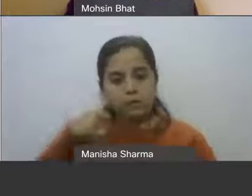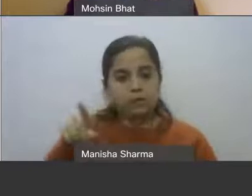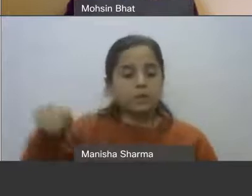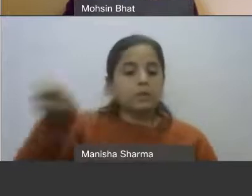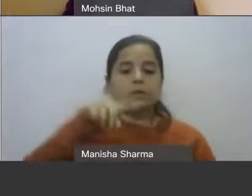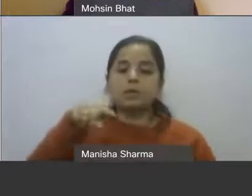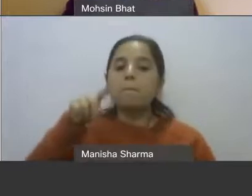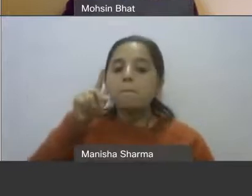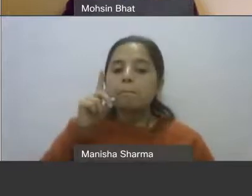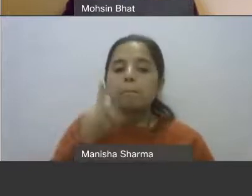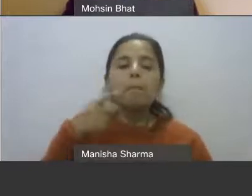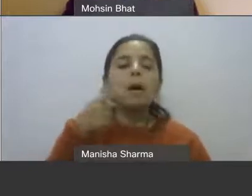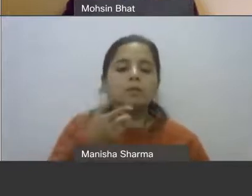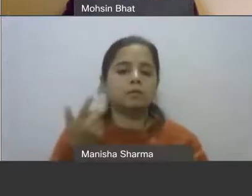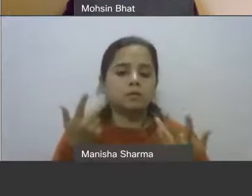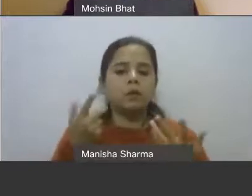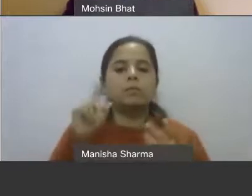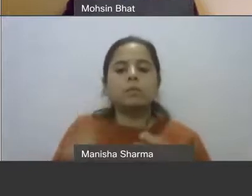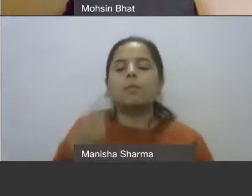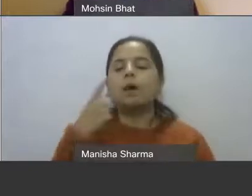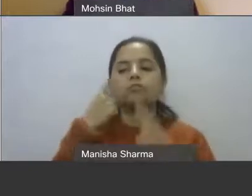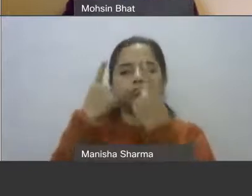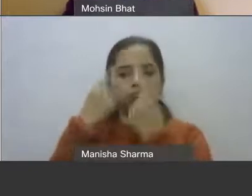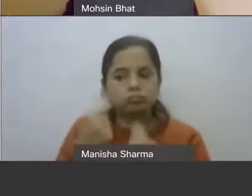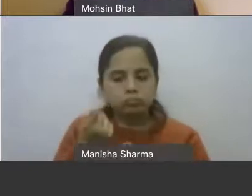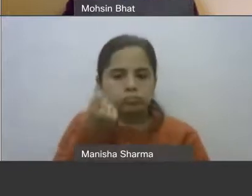be the classification that